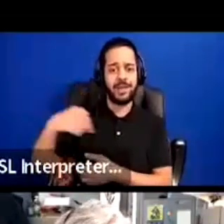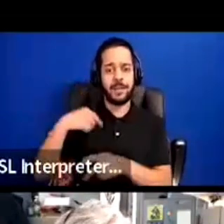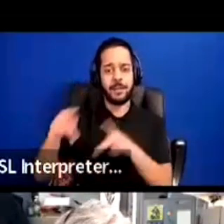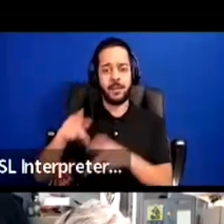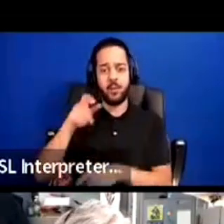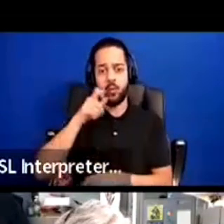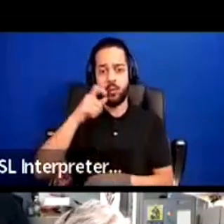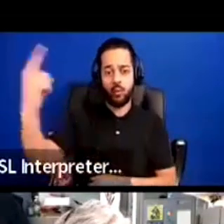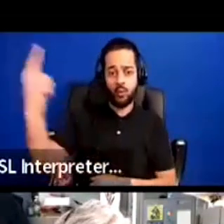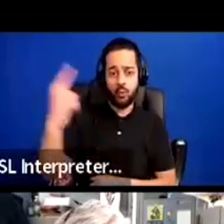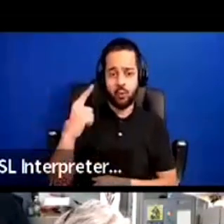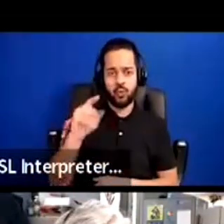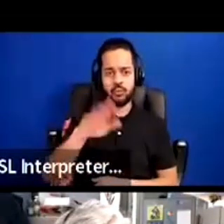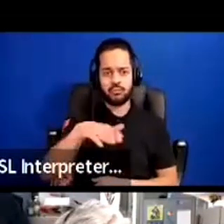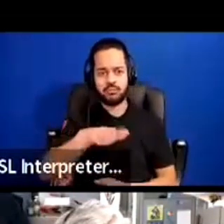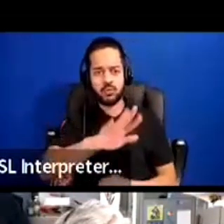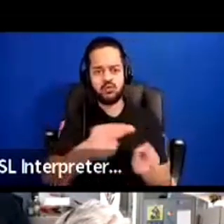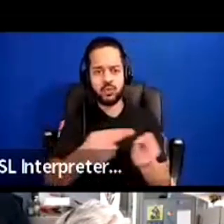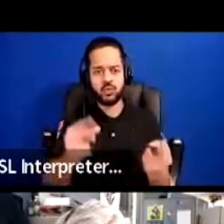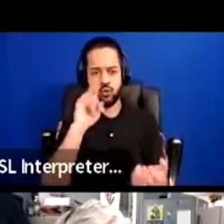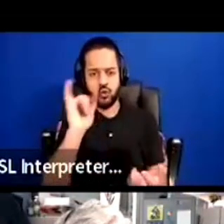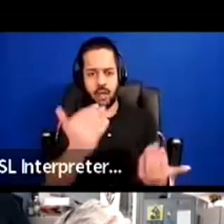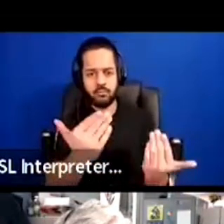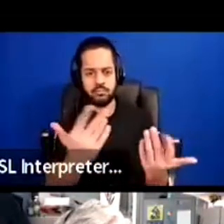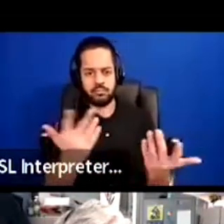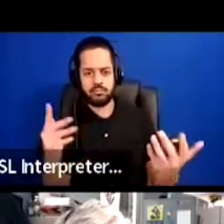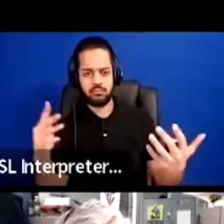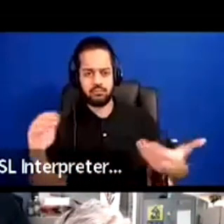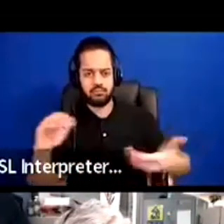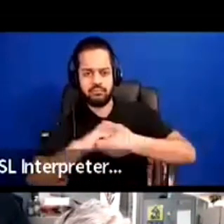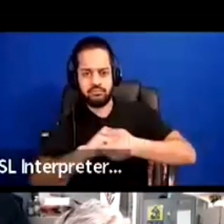at what you have. Let's look at your resources. Let's look at whatever.